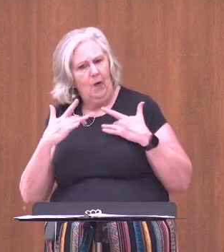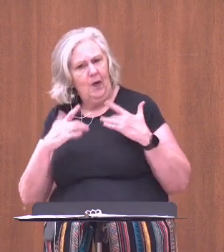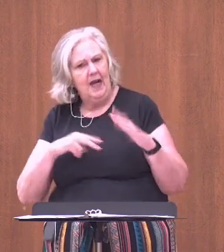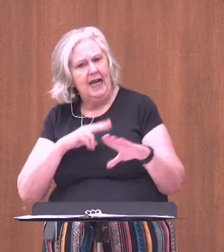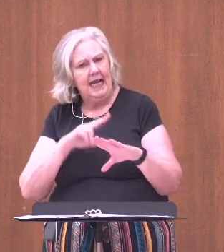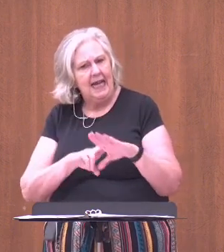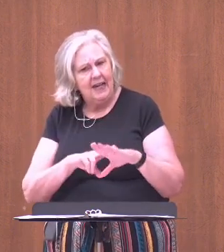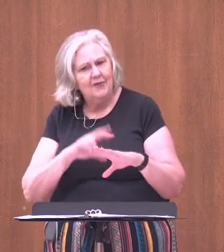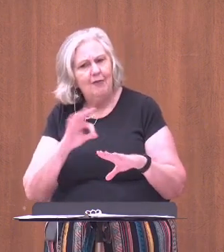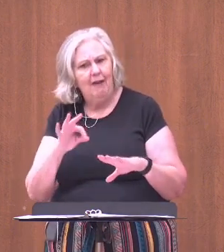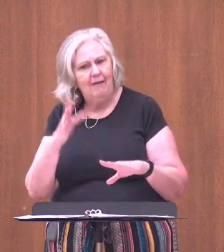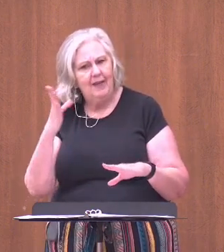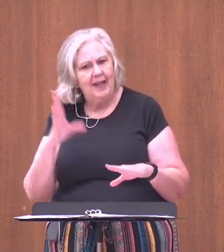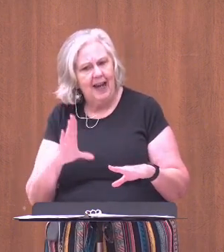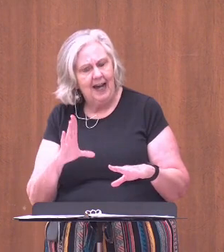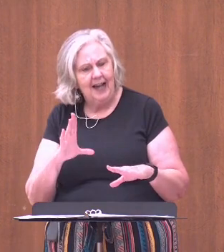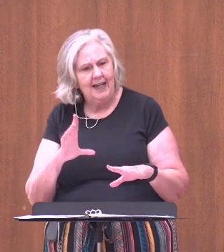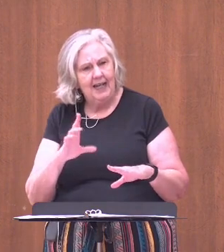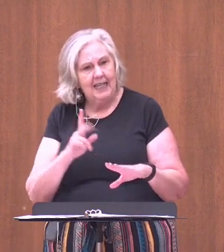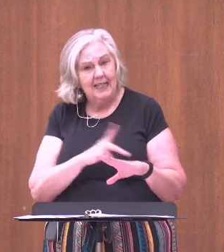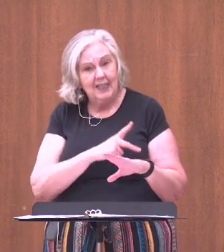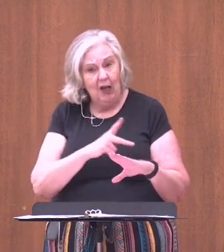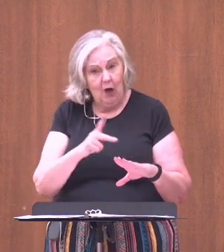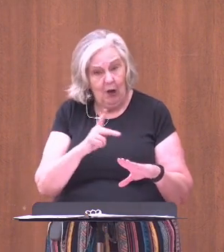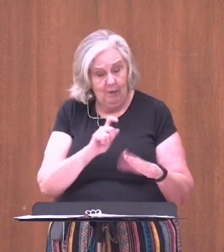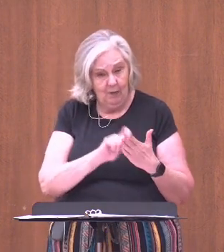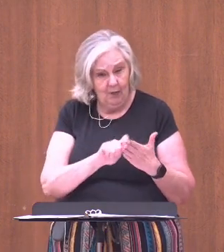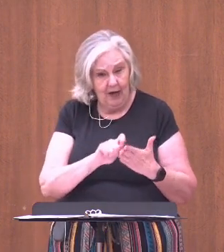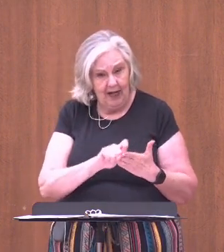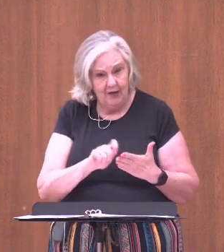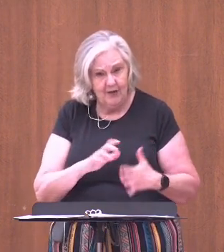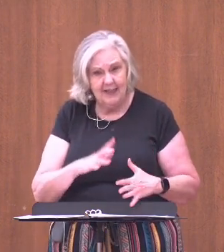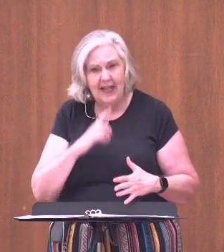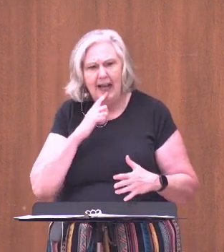of God, who the psalmist says cares for